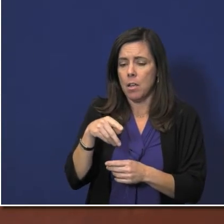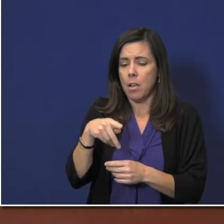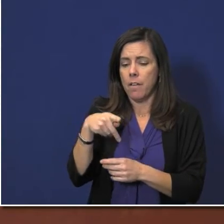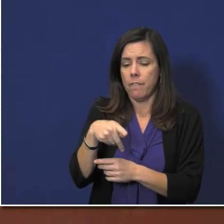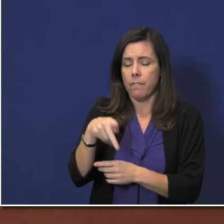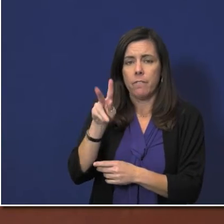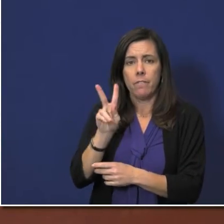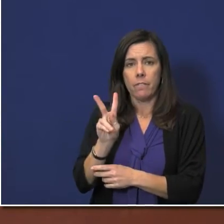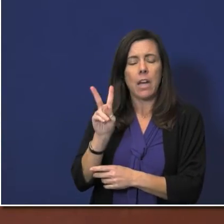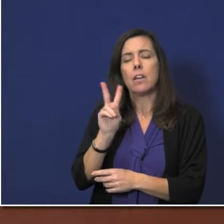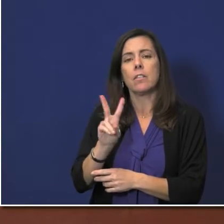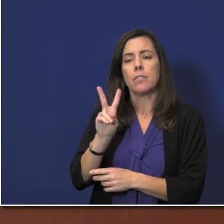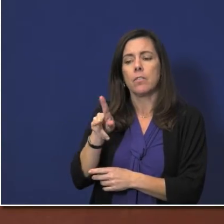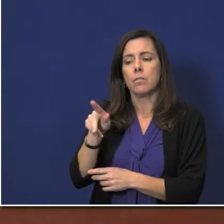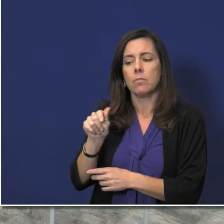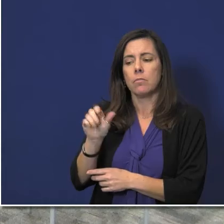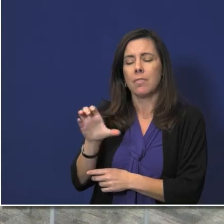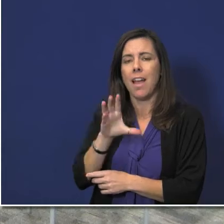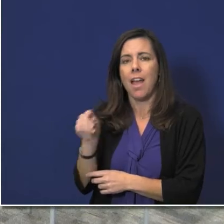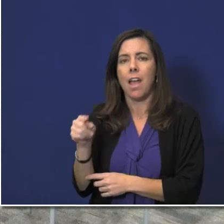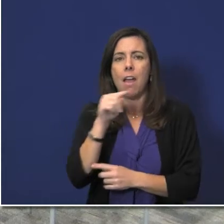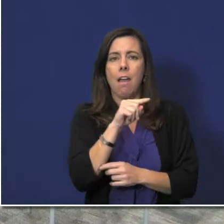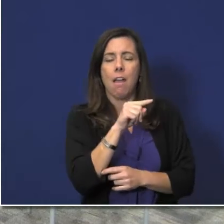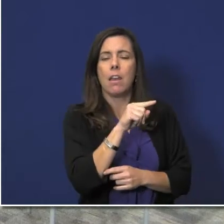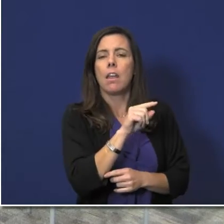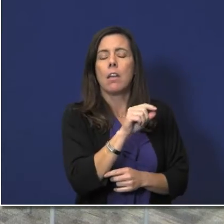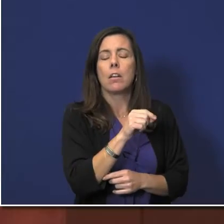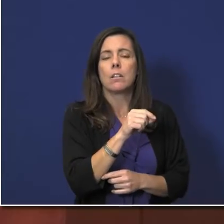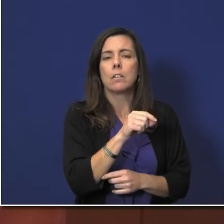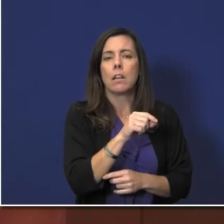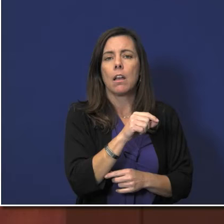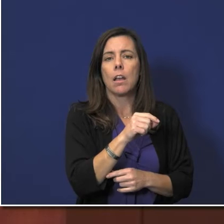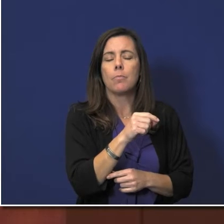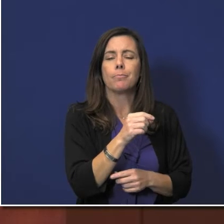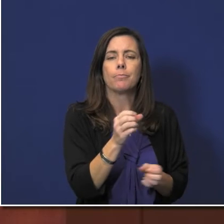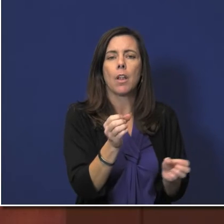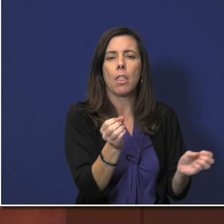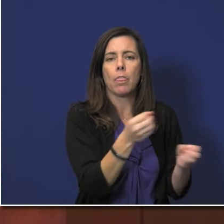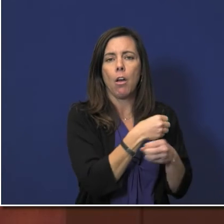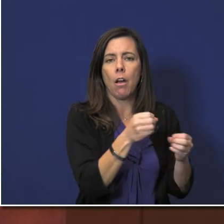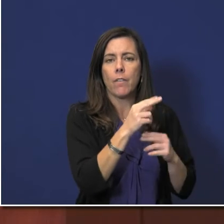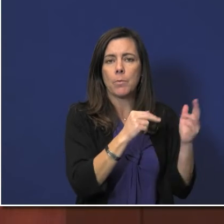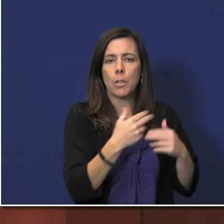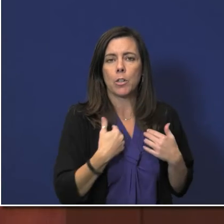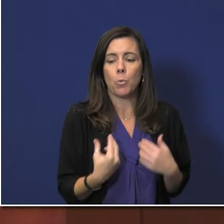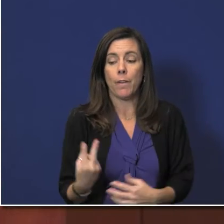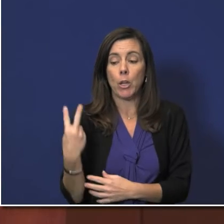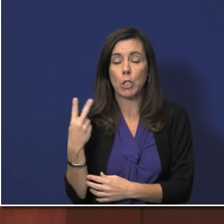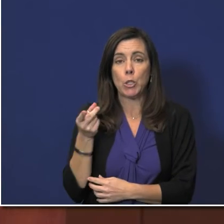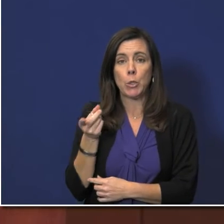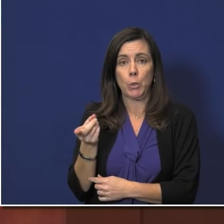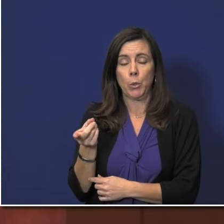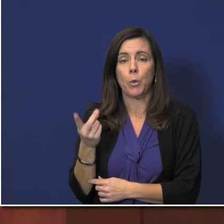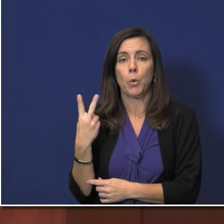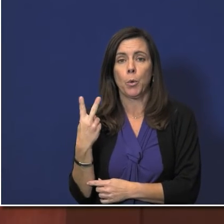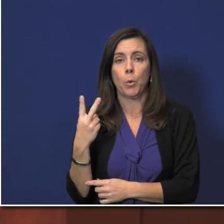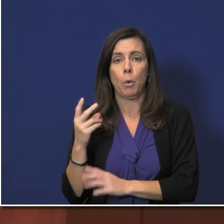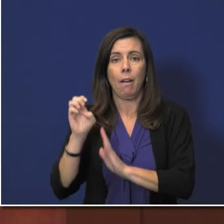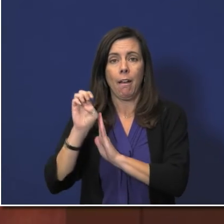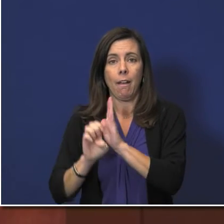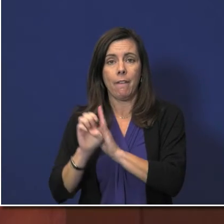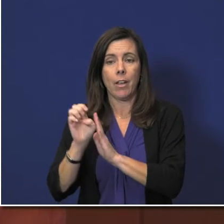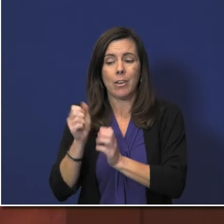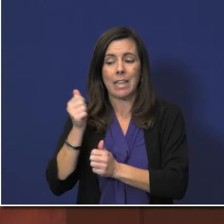and in the administration building? Sure. So in the Visual Performing Arts Center, we have 2 elevators. They'll be located on each side of the